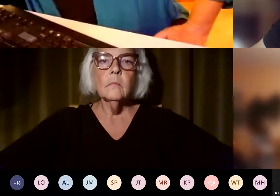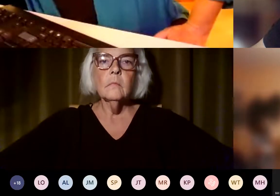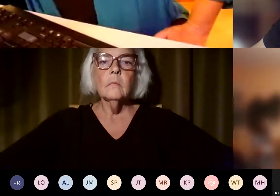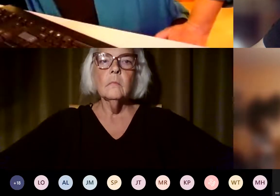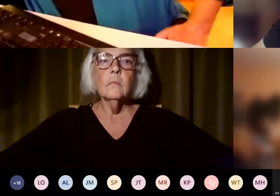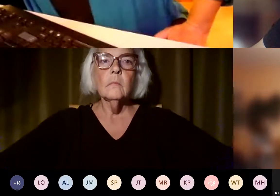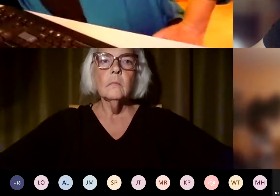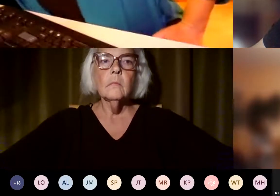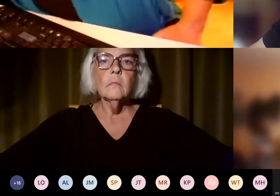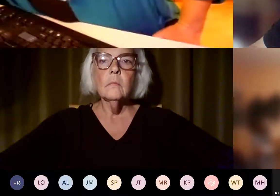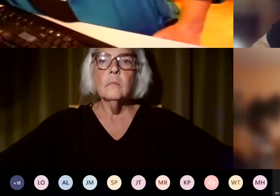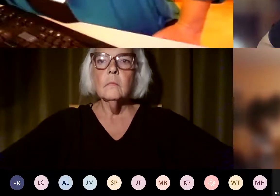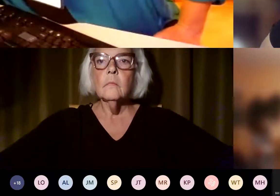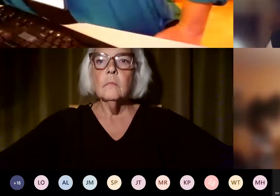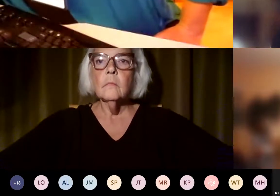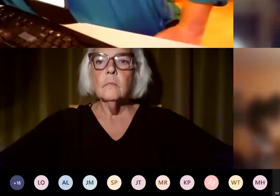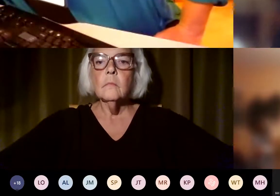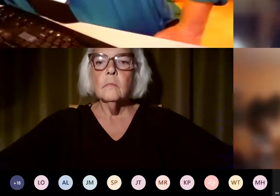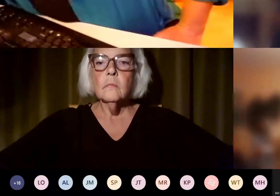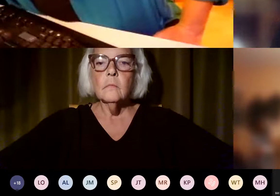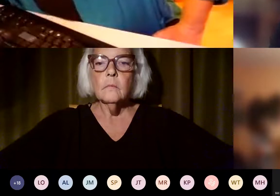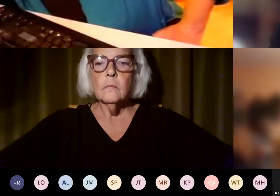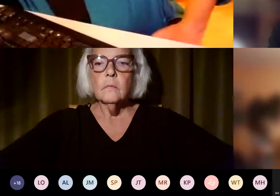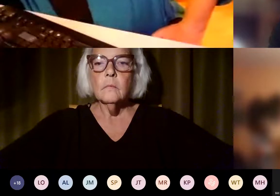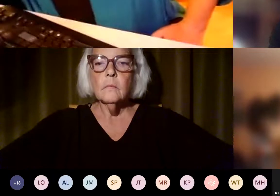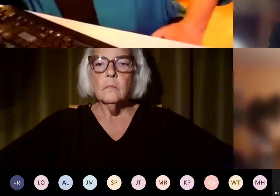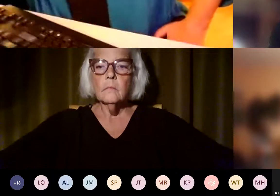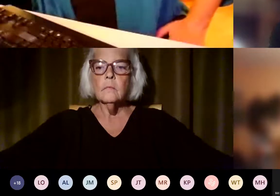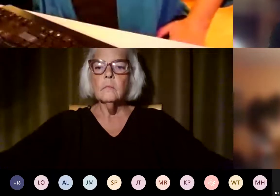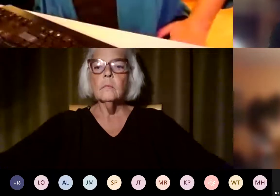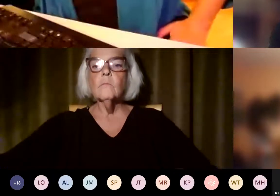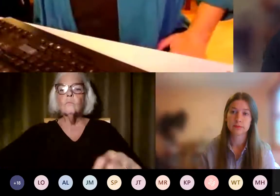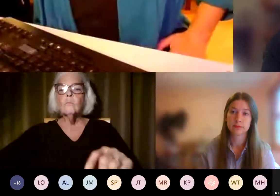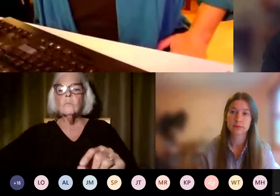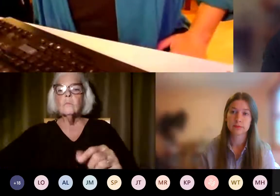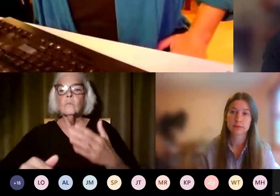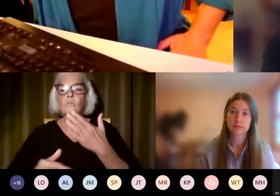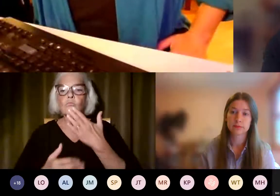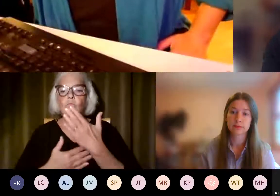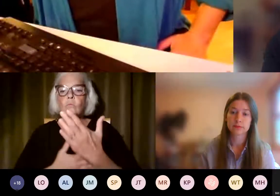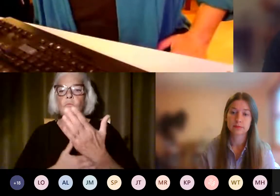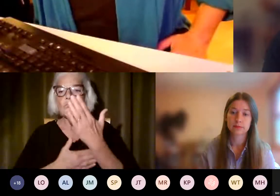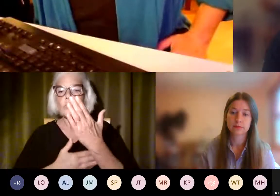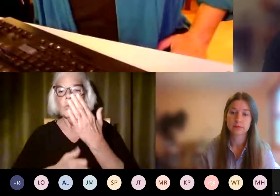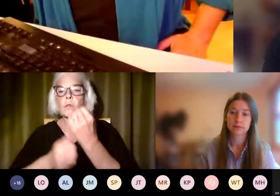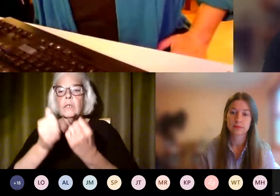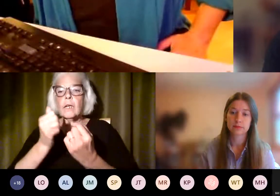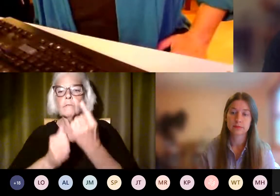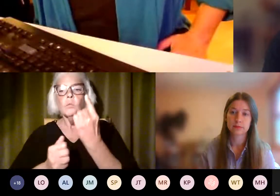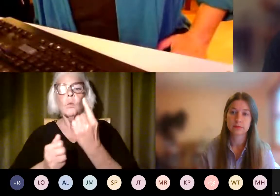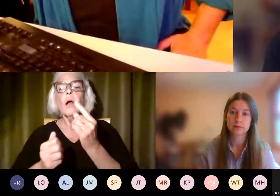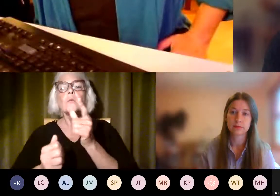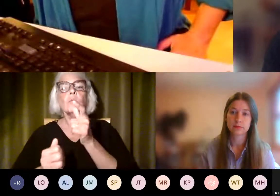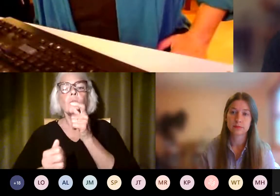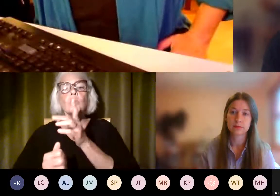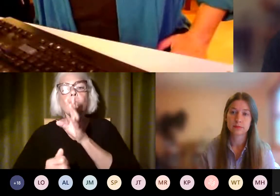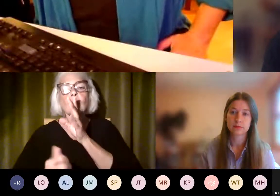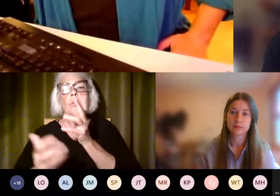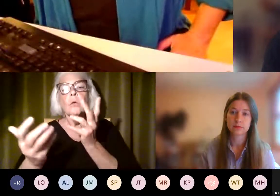Good morning, everyone. Thank you, Anna, for that introduction. Alan Saltis. I am the